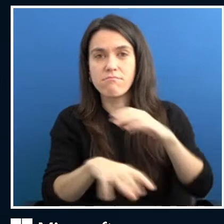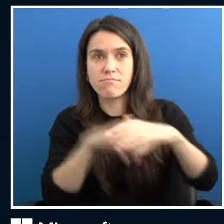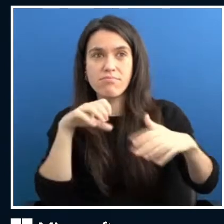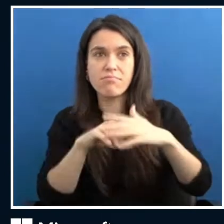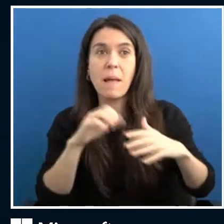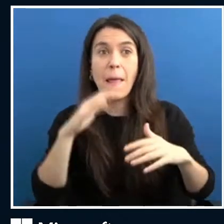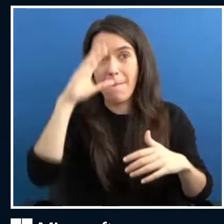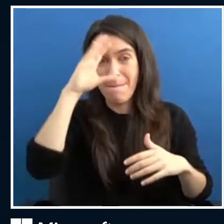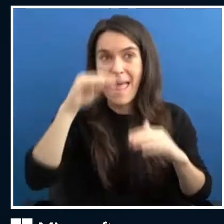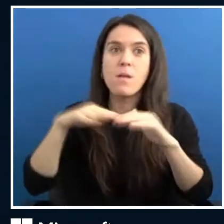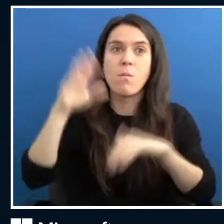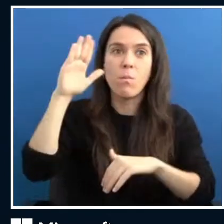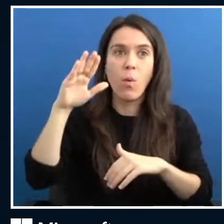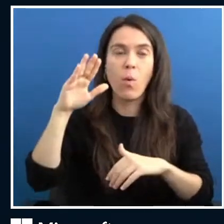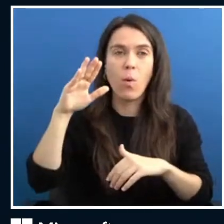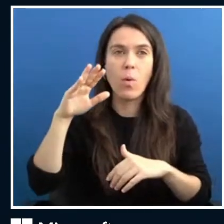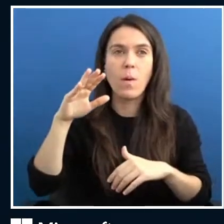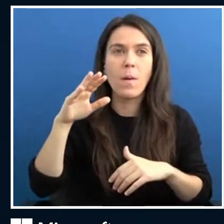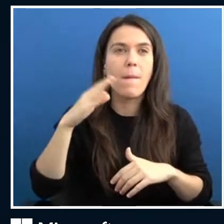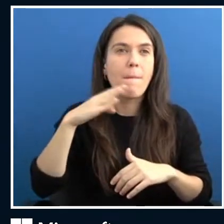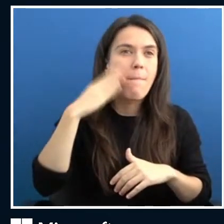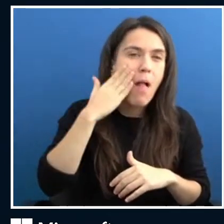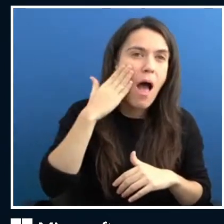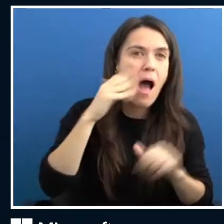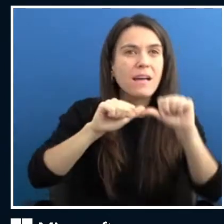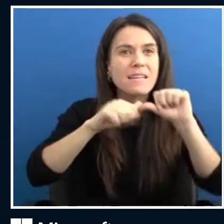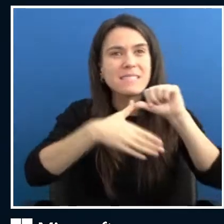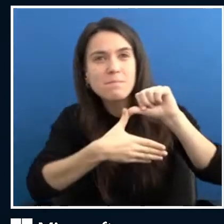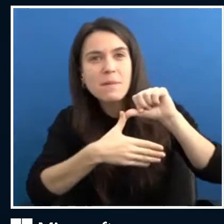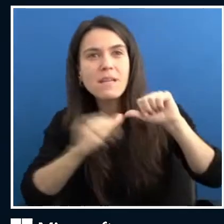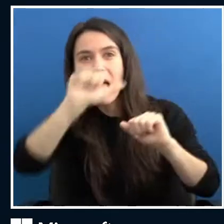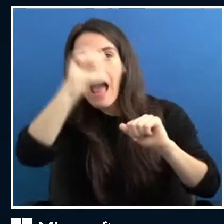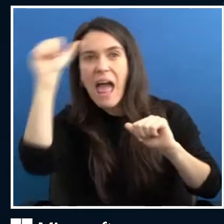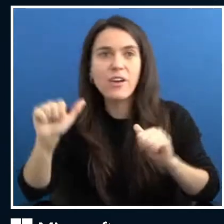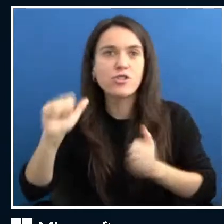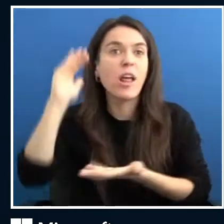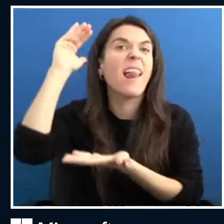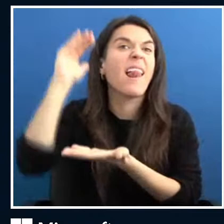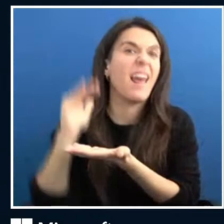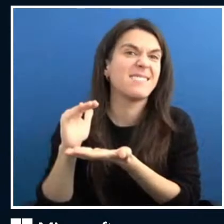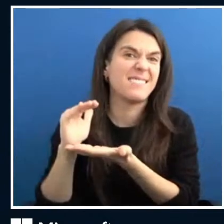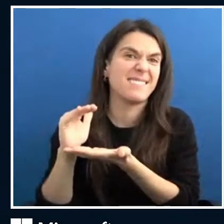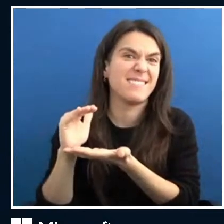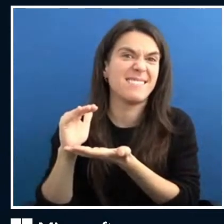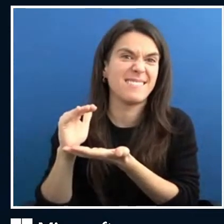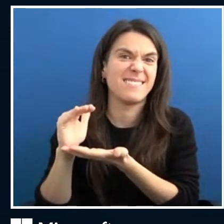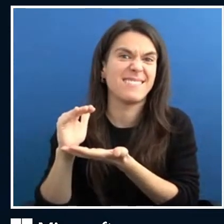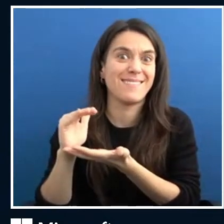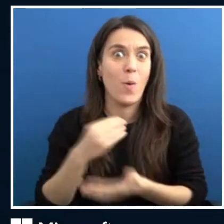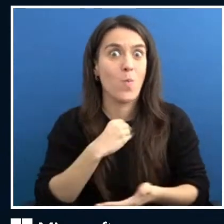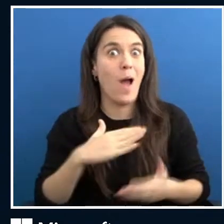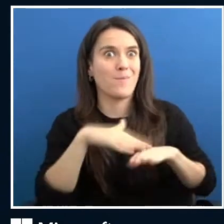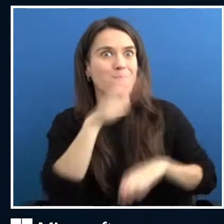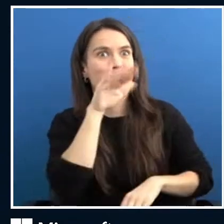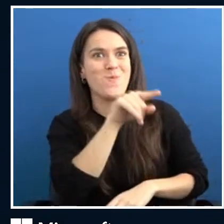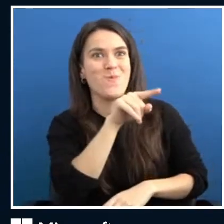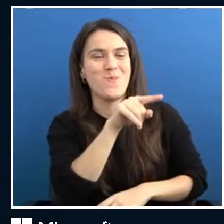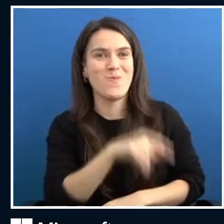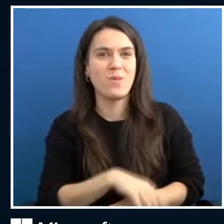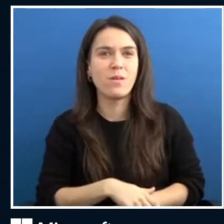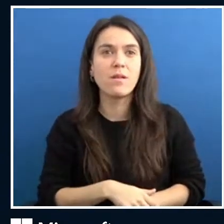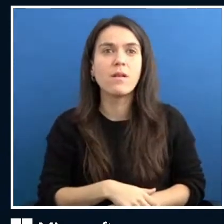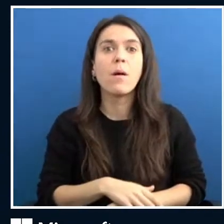and Asians have lower odds than whites to shoplift. It's more common in college-educated